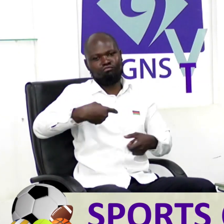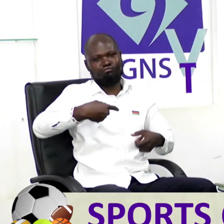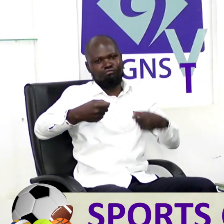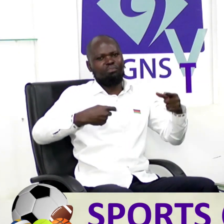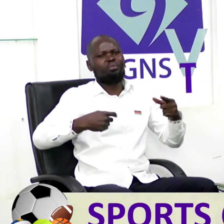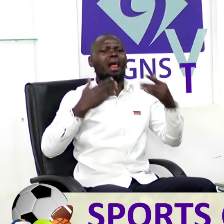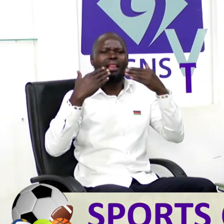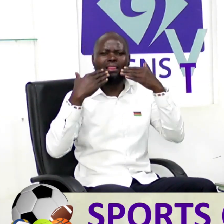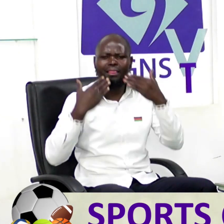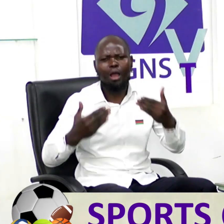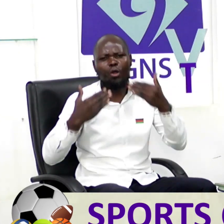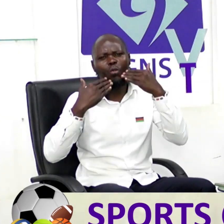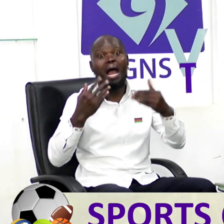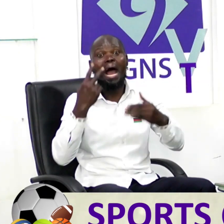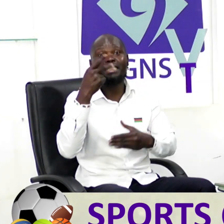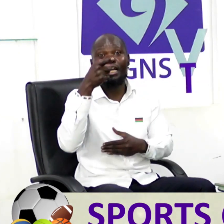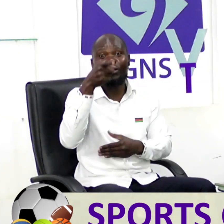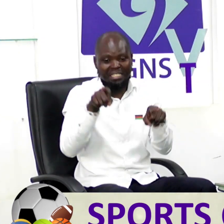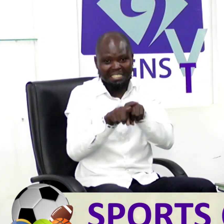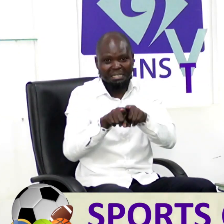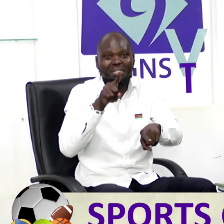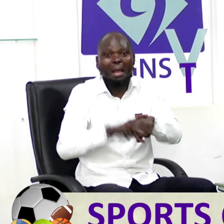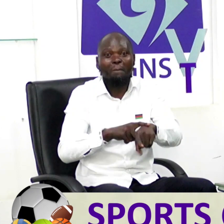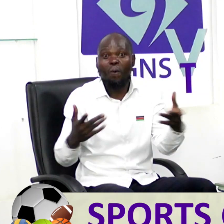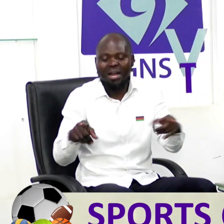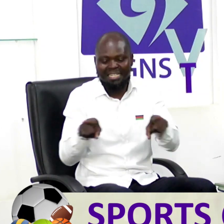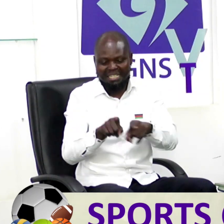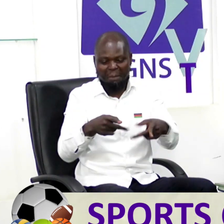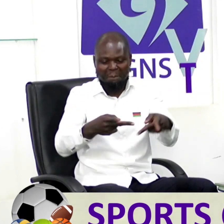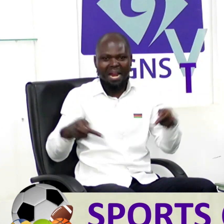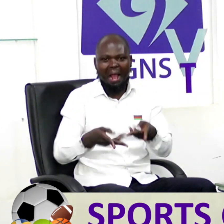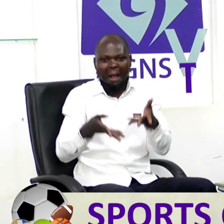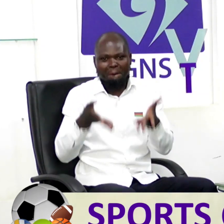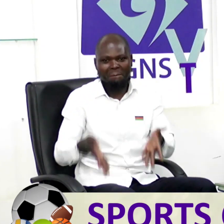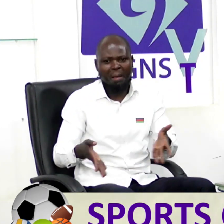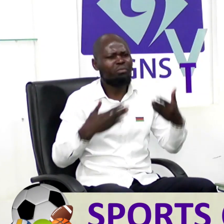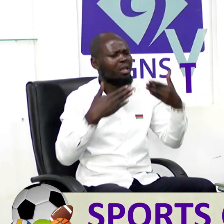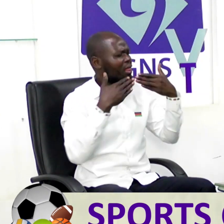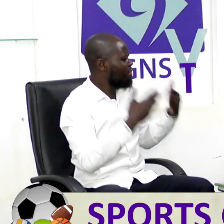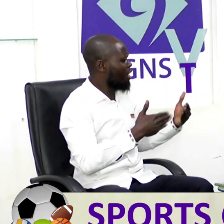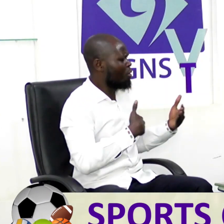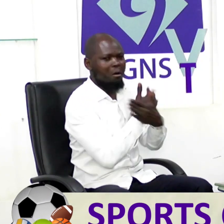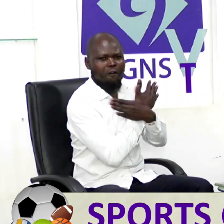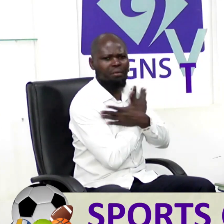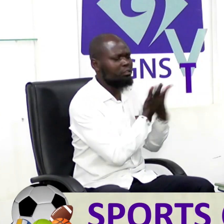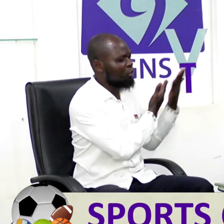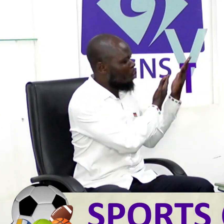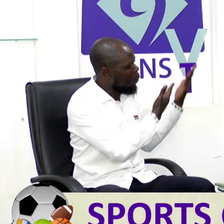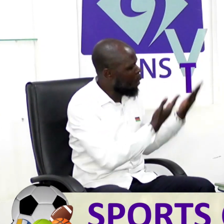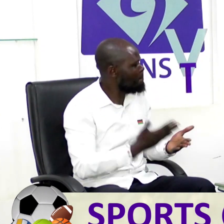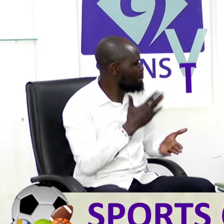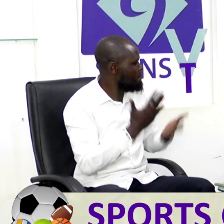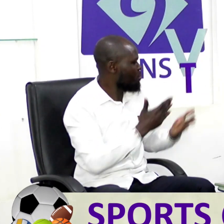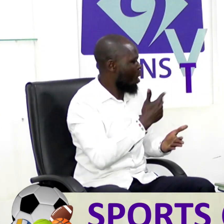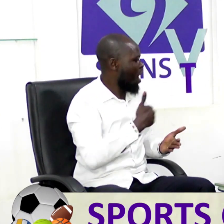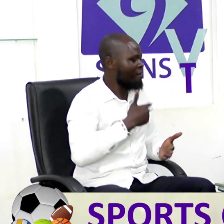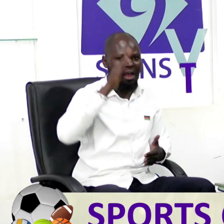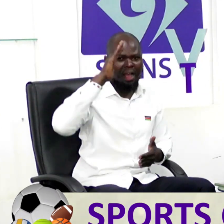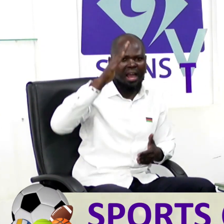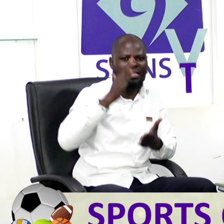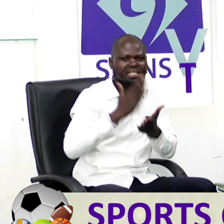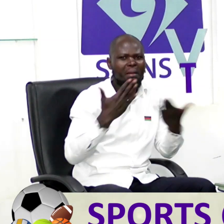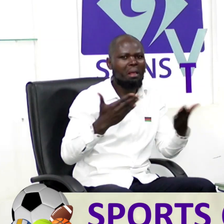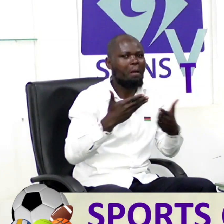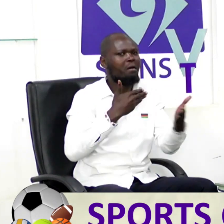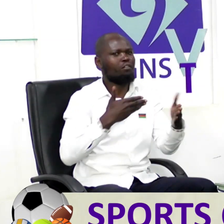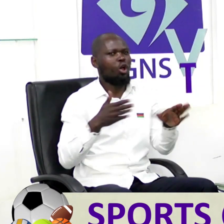us your favorite team and what you are supporting. Thank you very much for your valid company. You have been with me and my friend